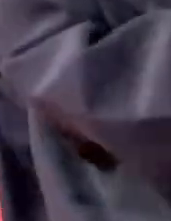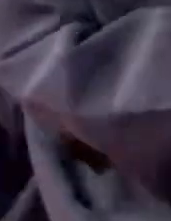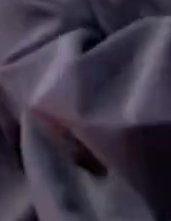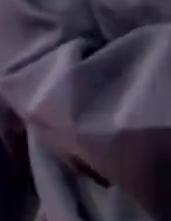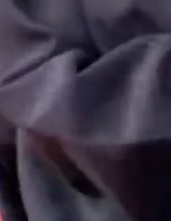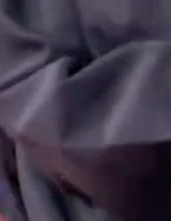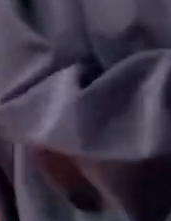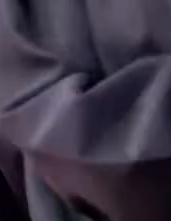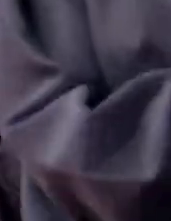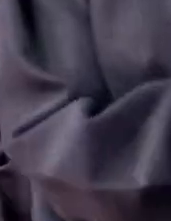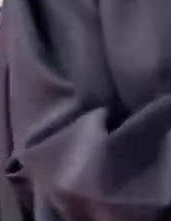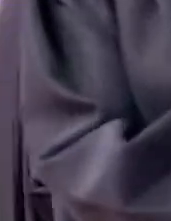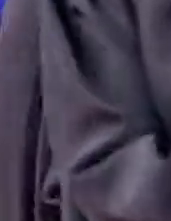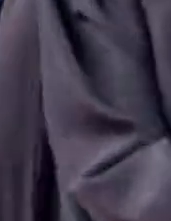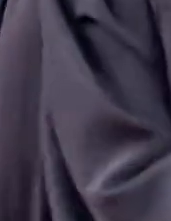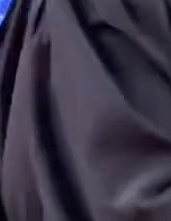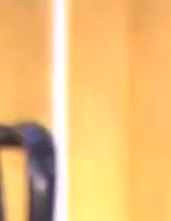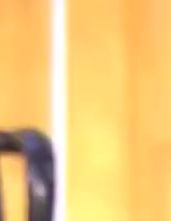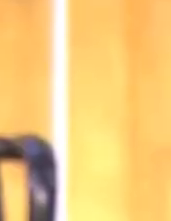Thank you. You may be seated.